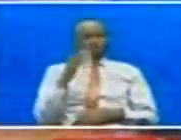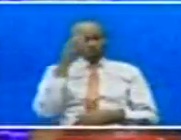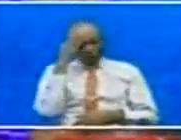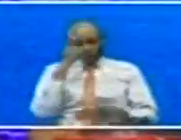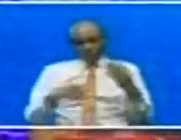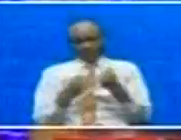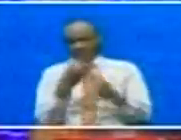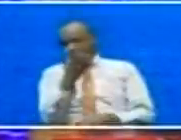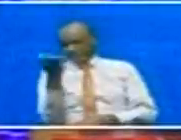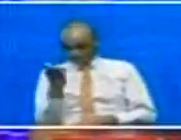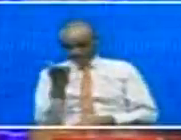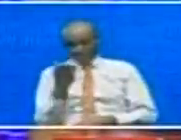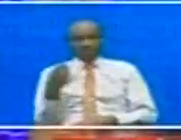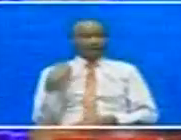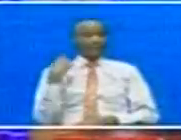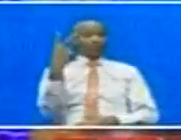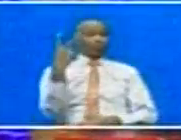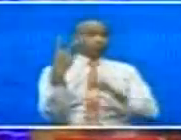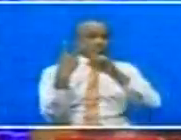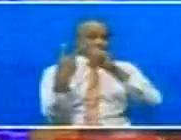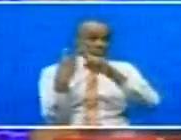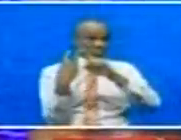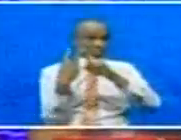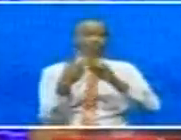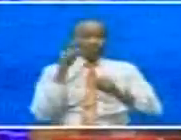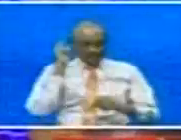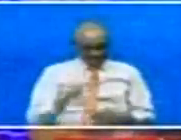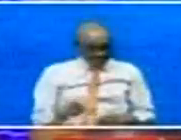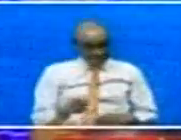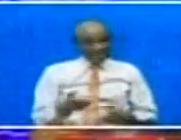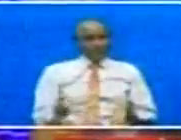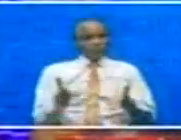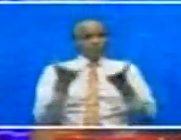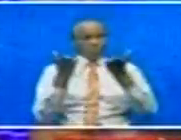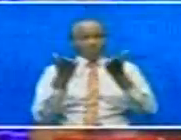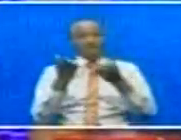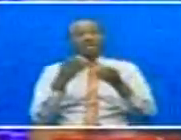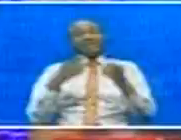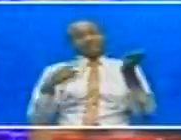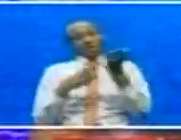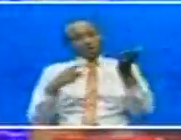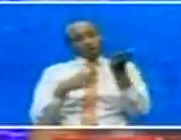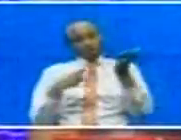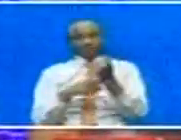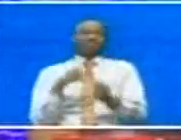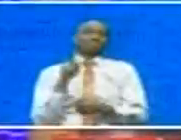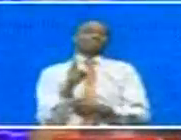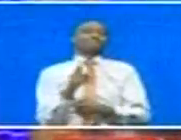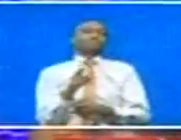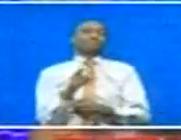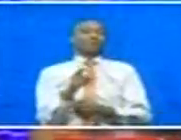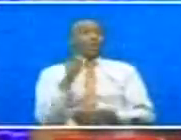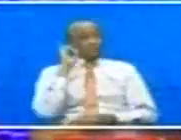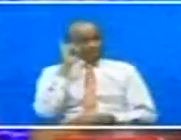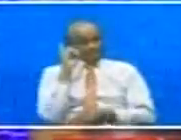what is going on. The second one is we must increase the application of technology, because these